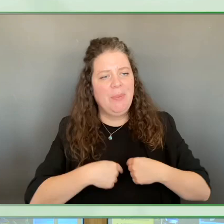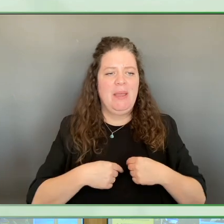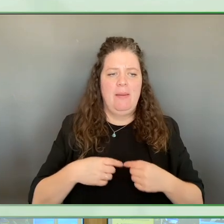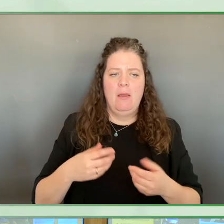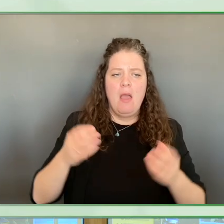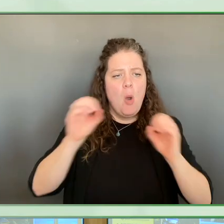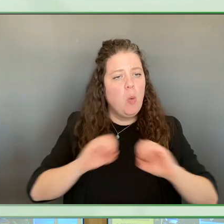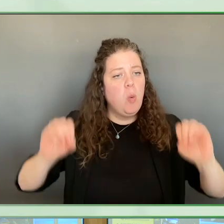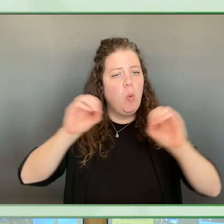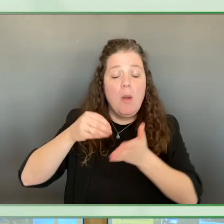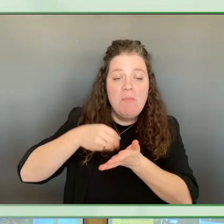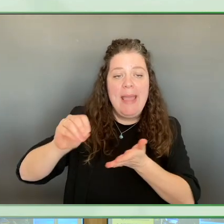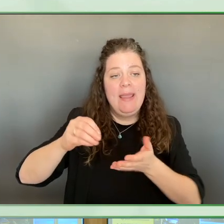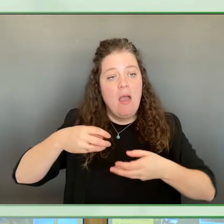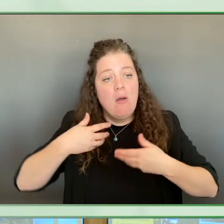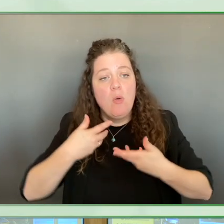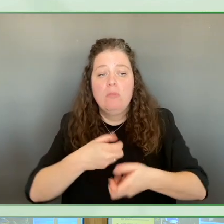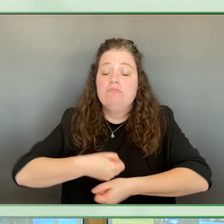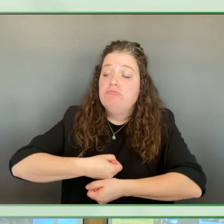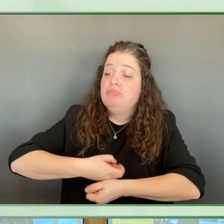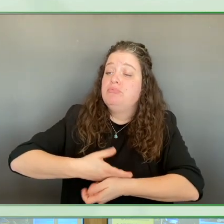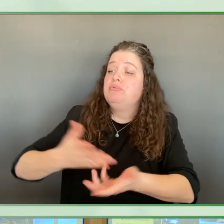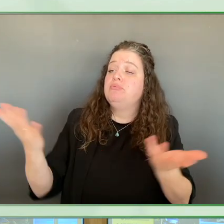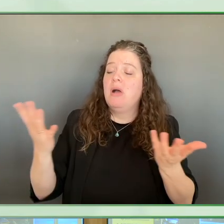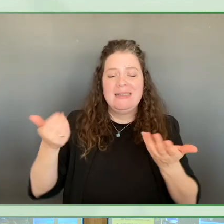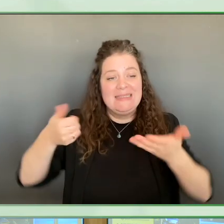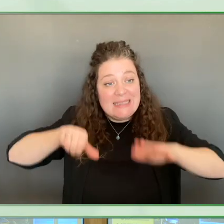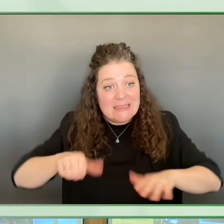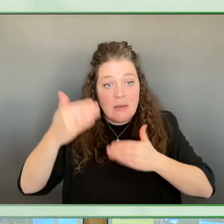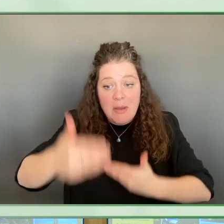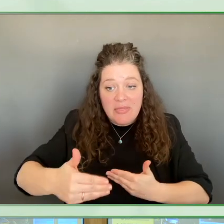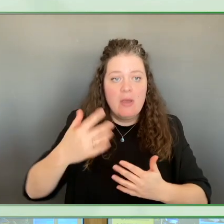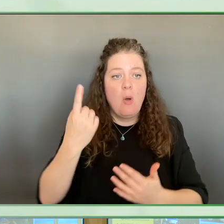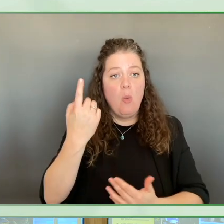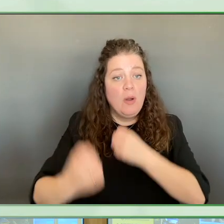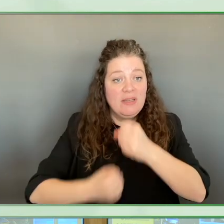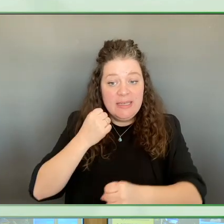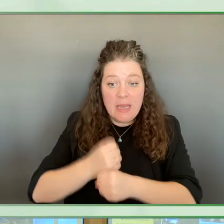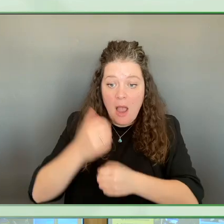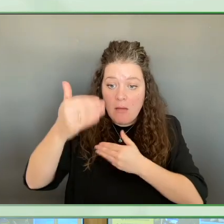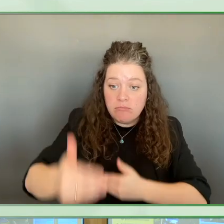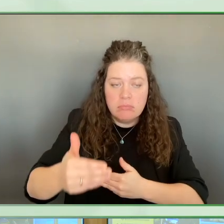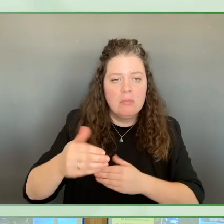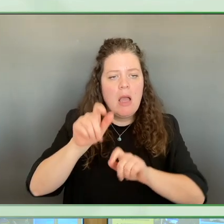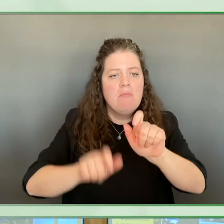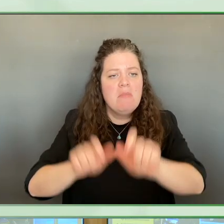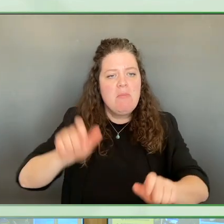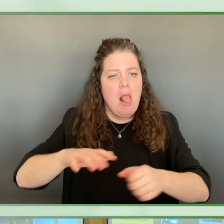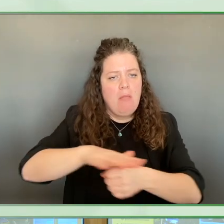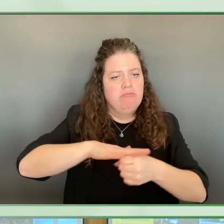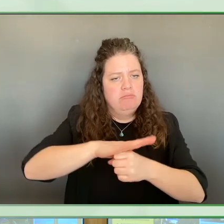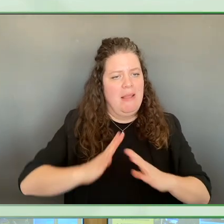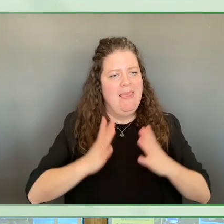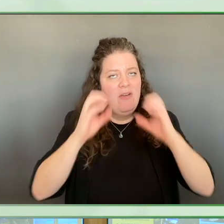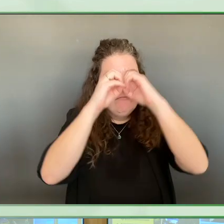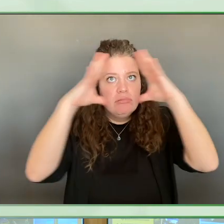phases out, people believe that a wheelchair should be provided for free. But if, including those who can afford, but